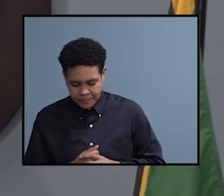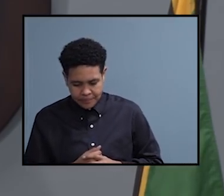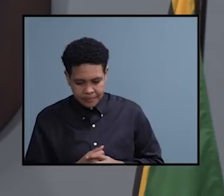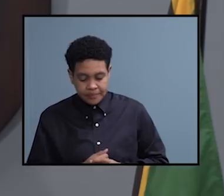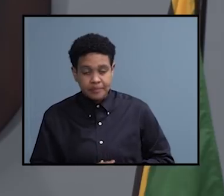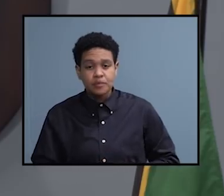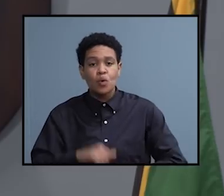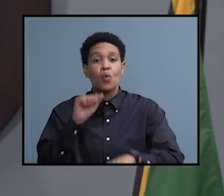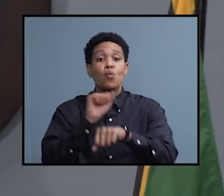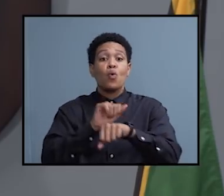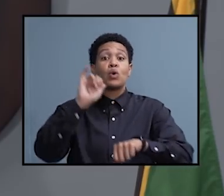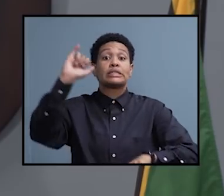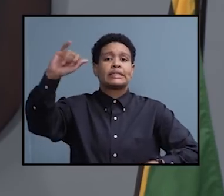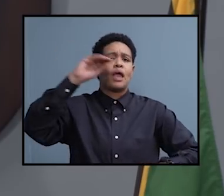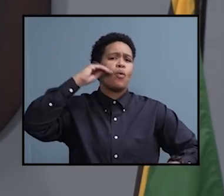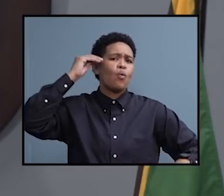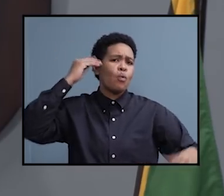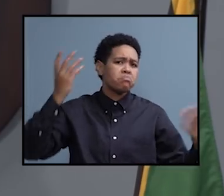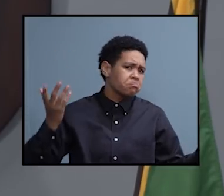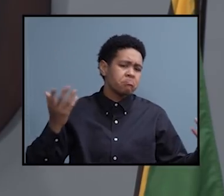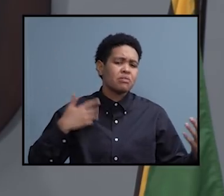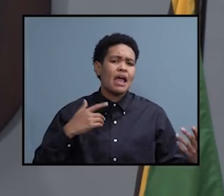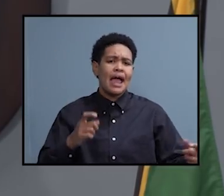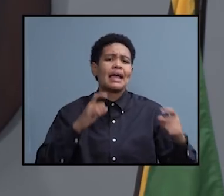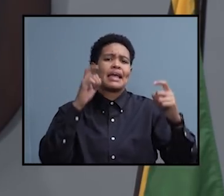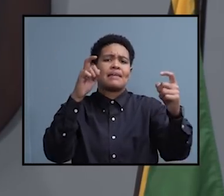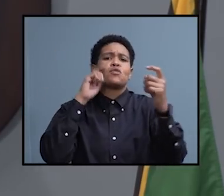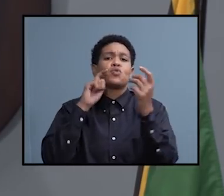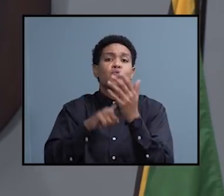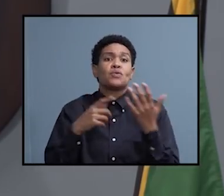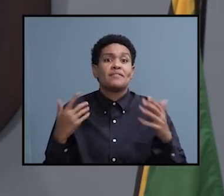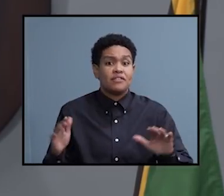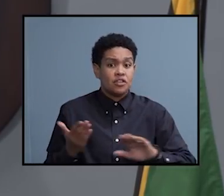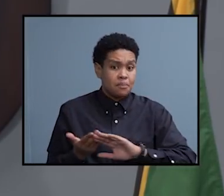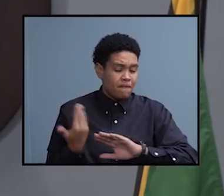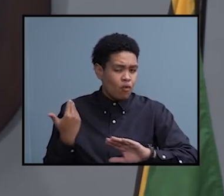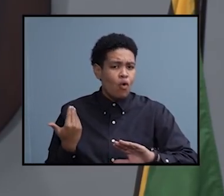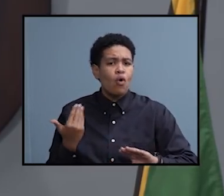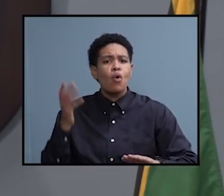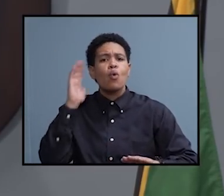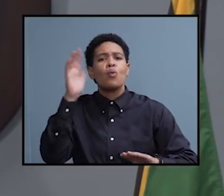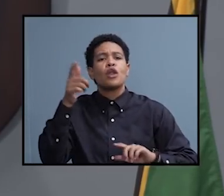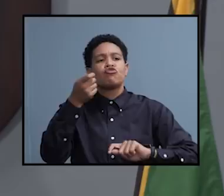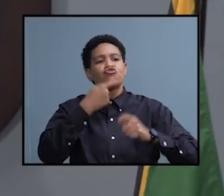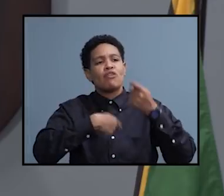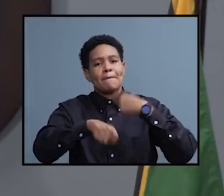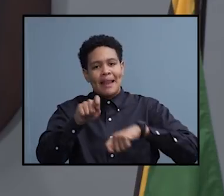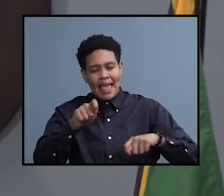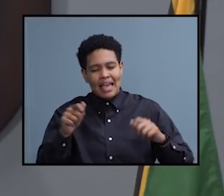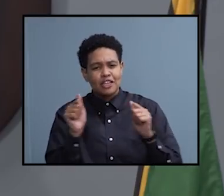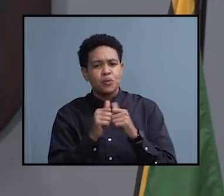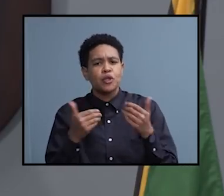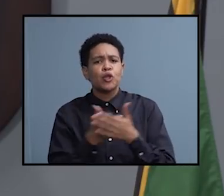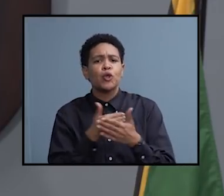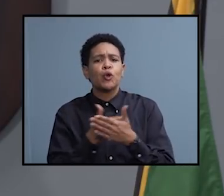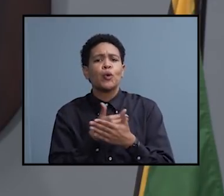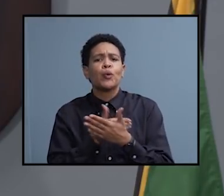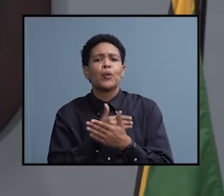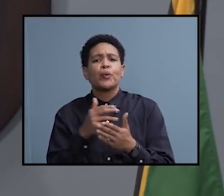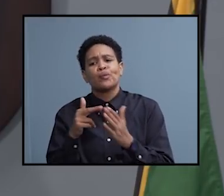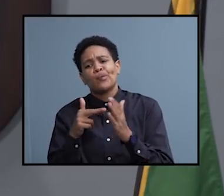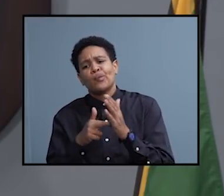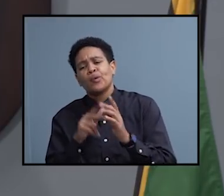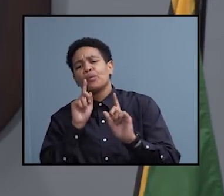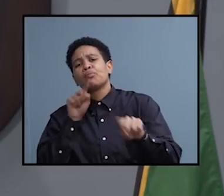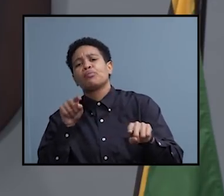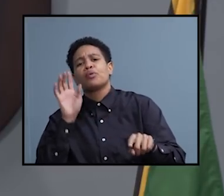Work from home orders, as I had given notice before, will be replaced with a new set of orders,